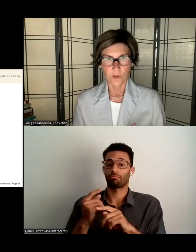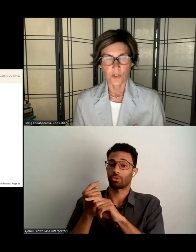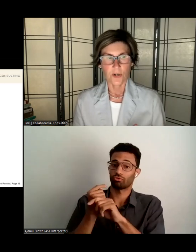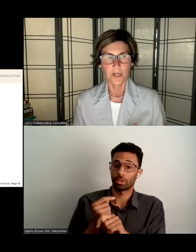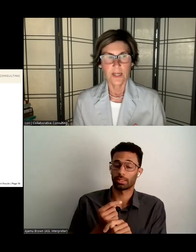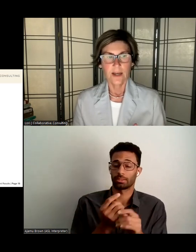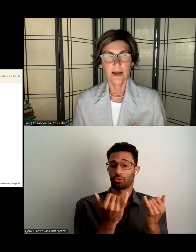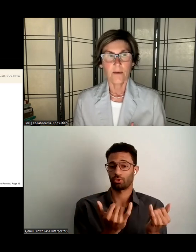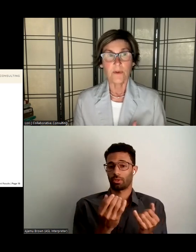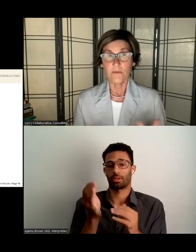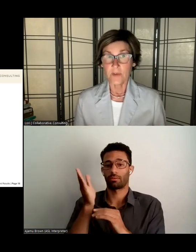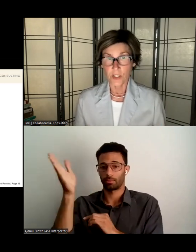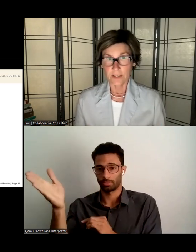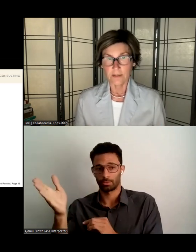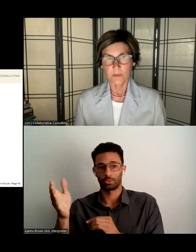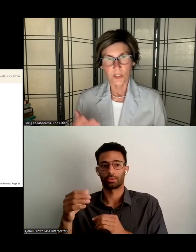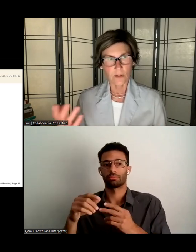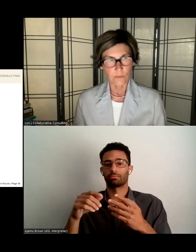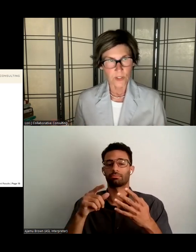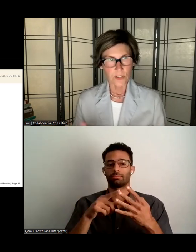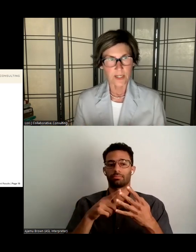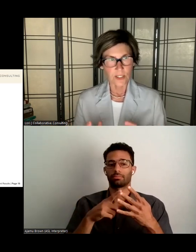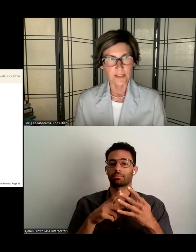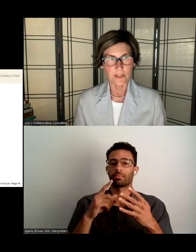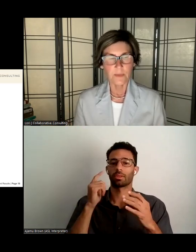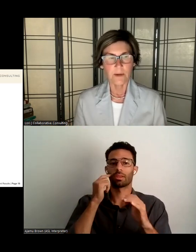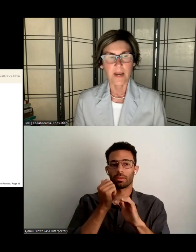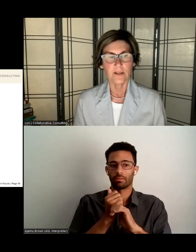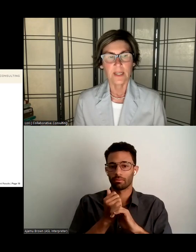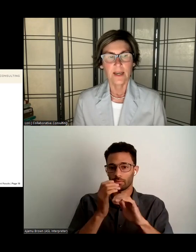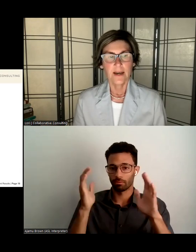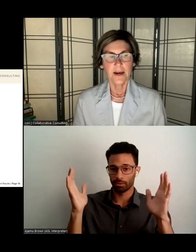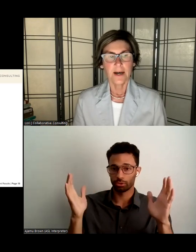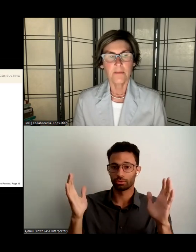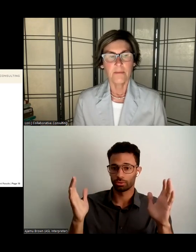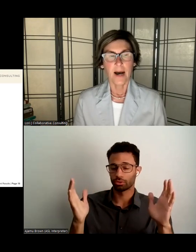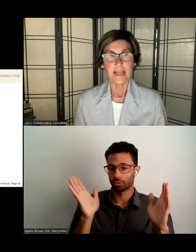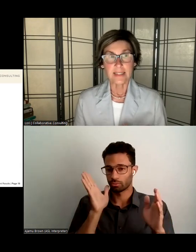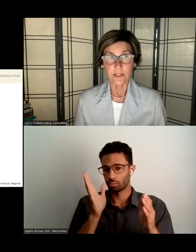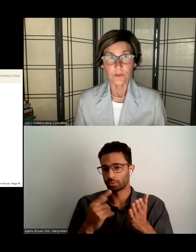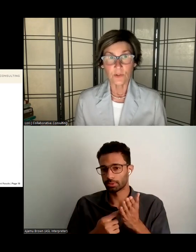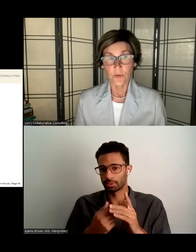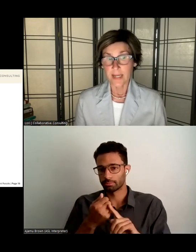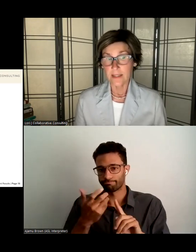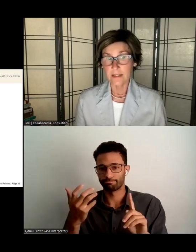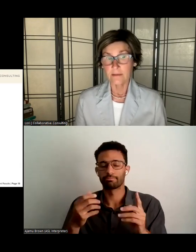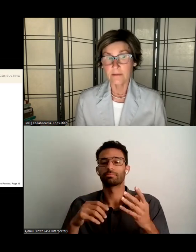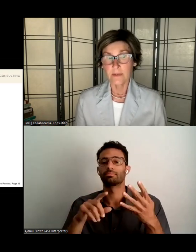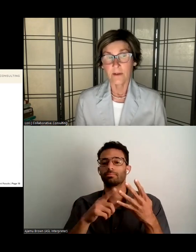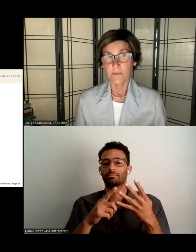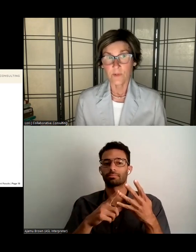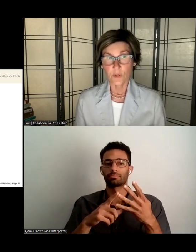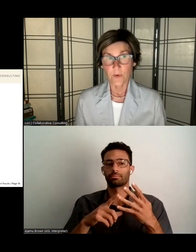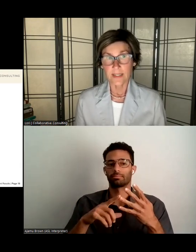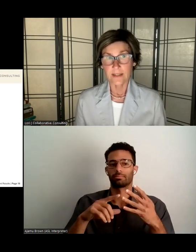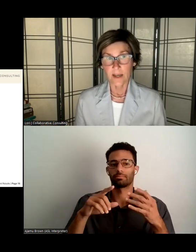current and the future, vision, which I'll talk just a little bit about, ideal traits